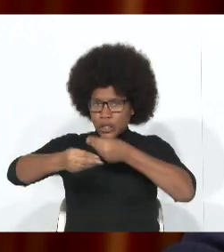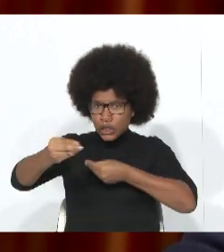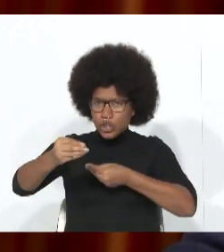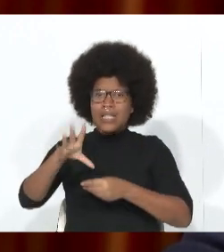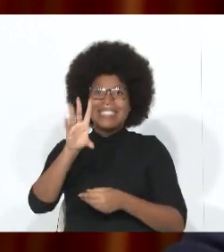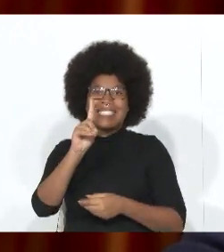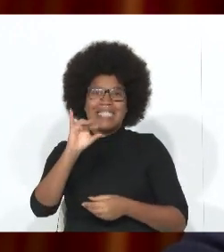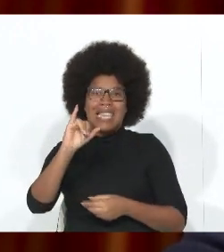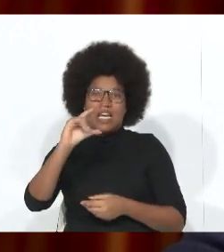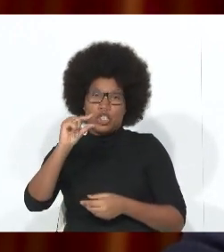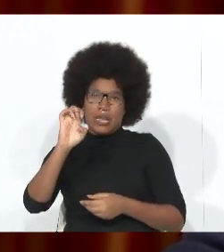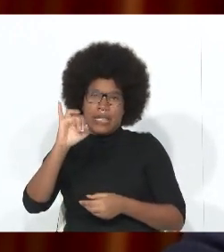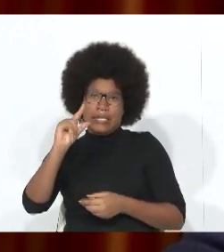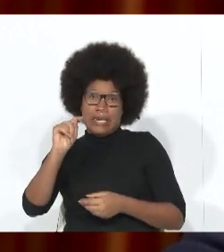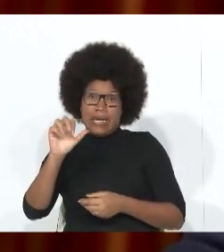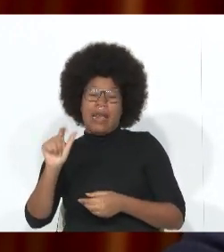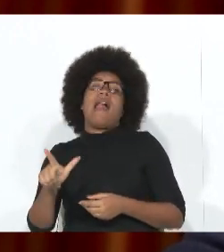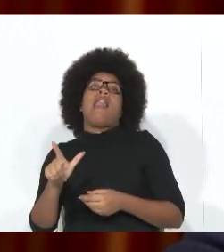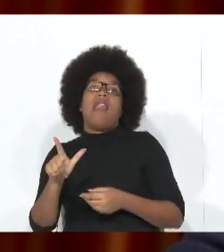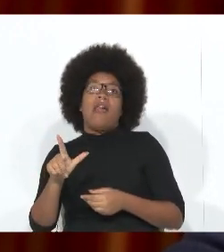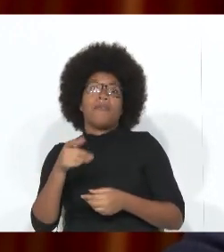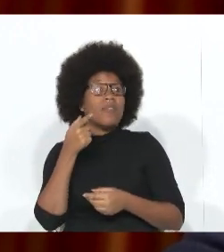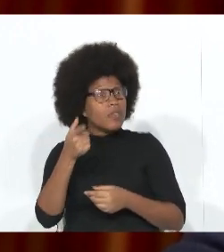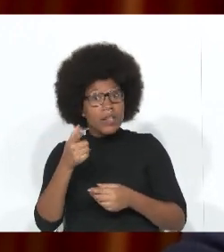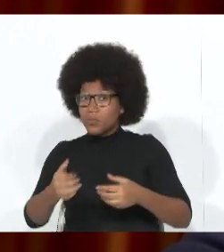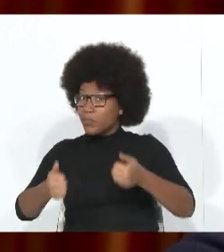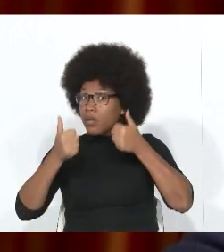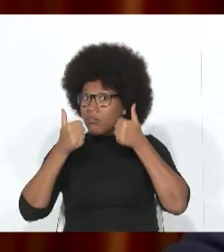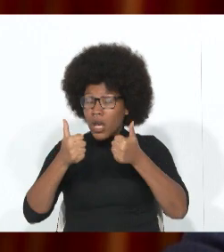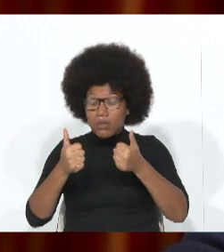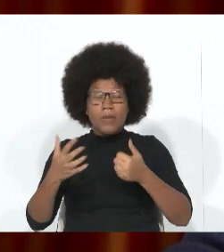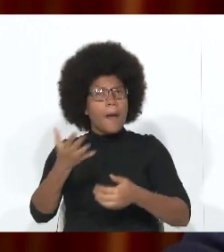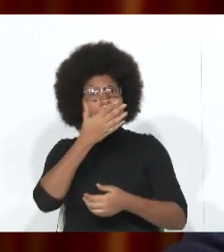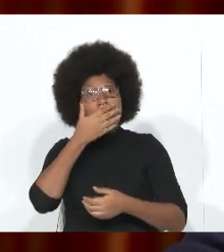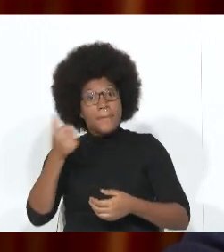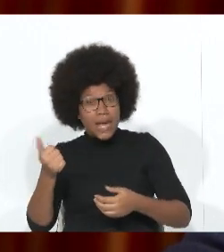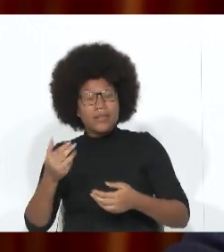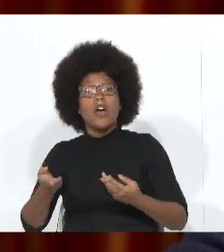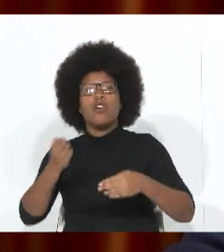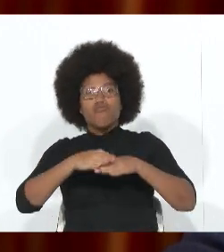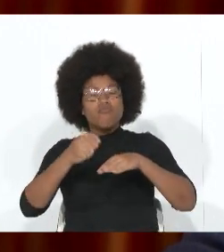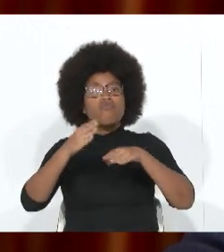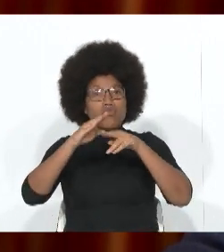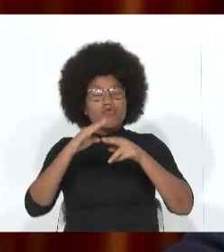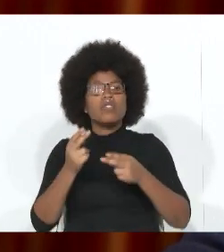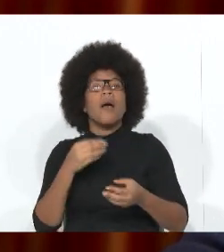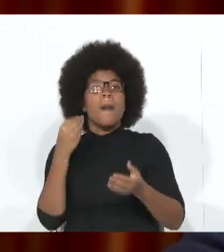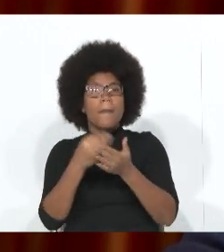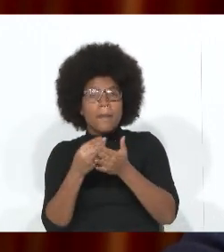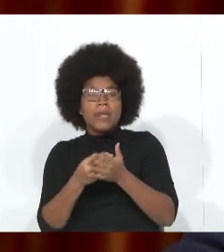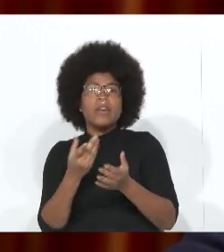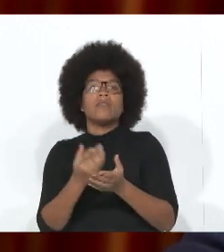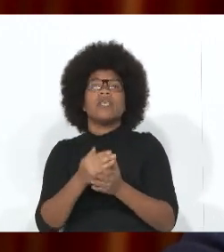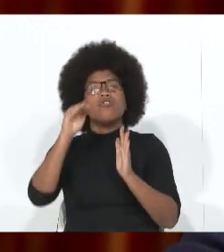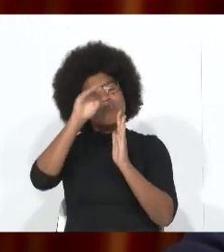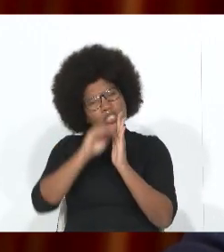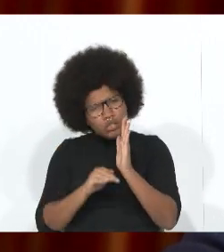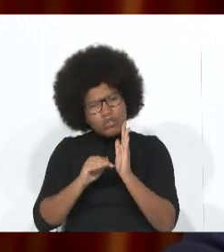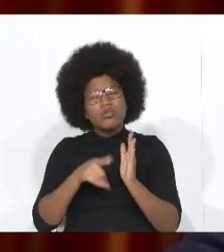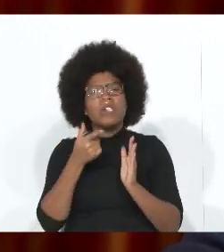are expected to enjoy significant financial gains due to reduced operational expenditure on a